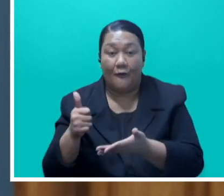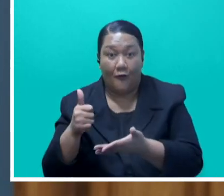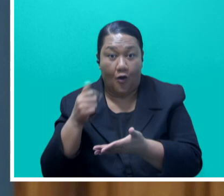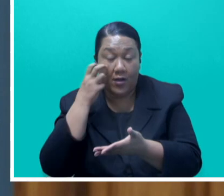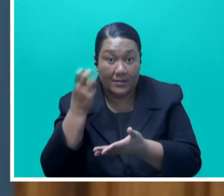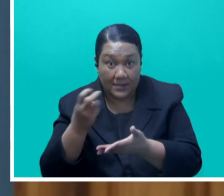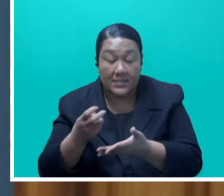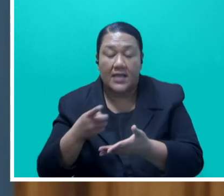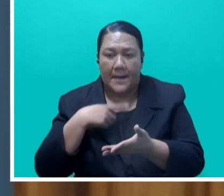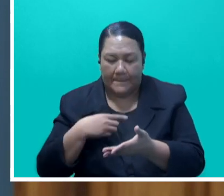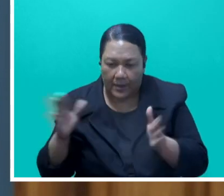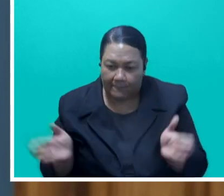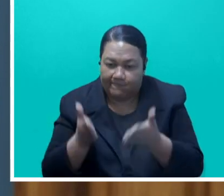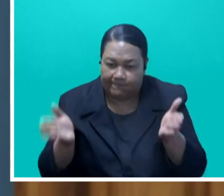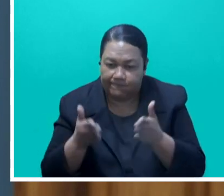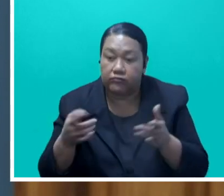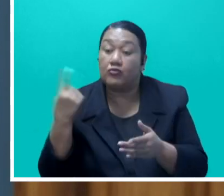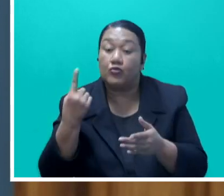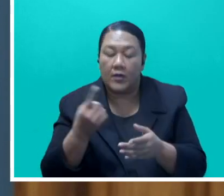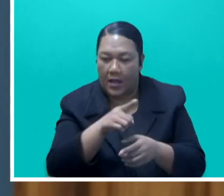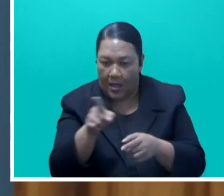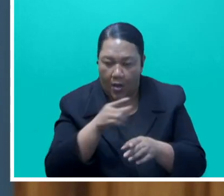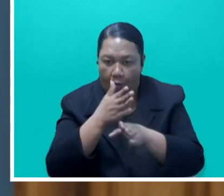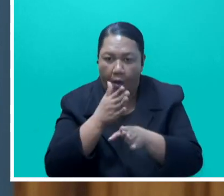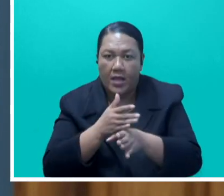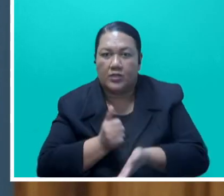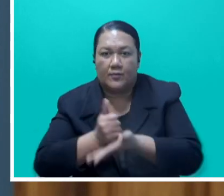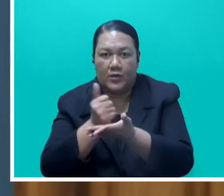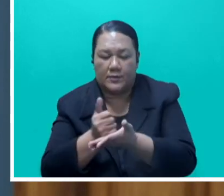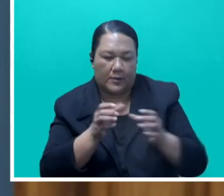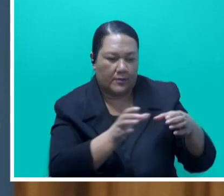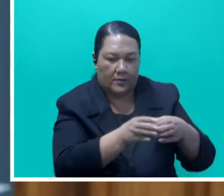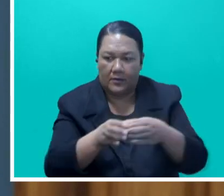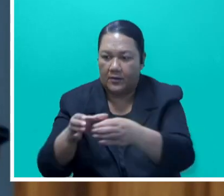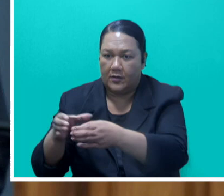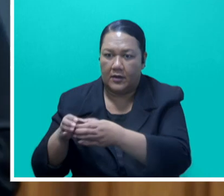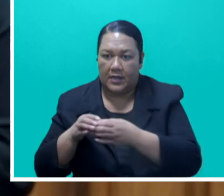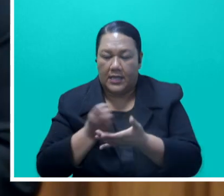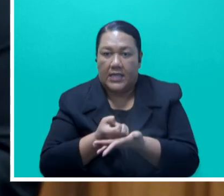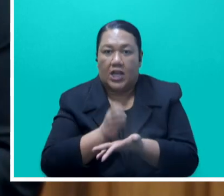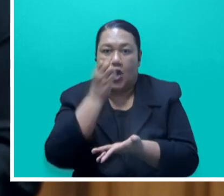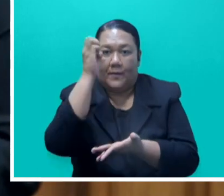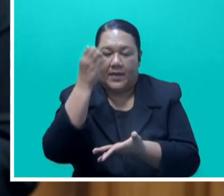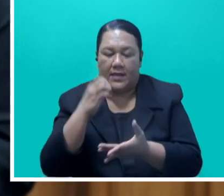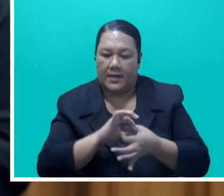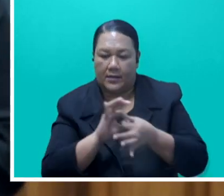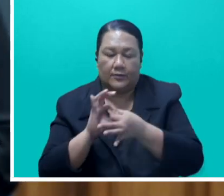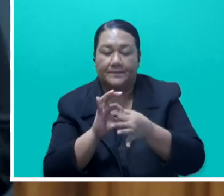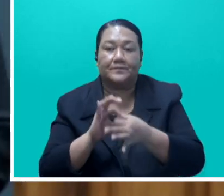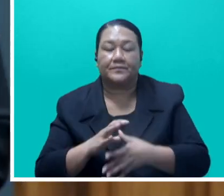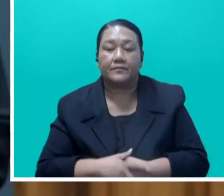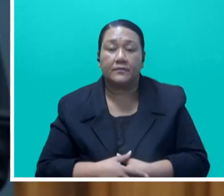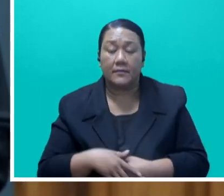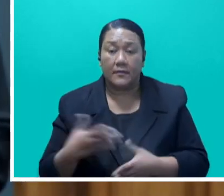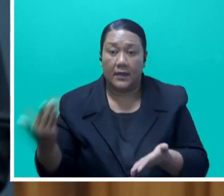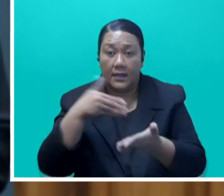nurture it to a point where it has even greater capability to support other sectors of our economy. In addition, Mr. Speaker, sir,